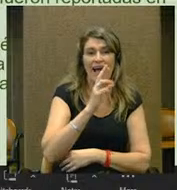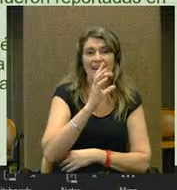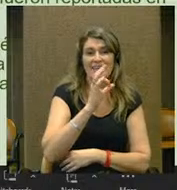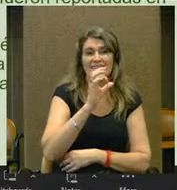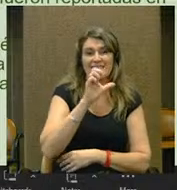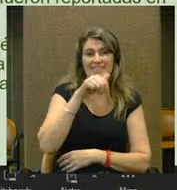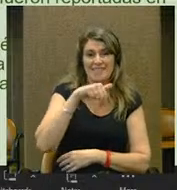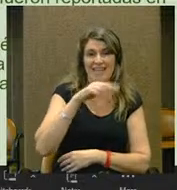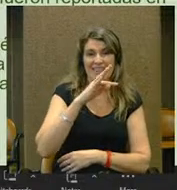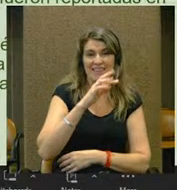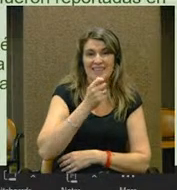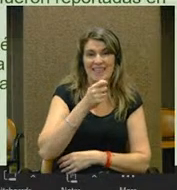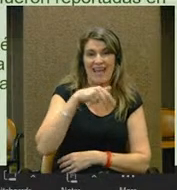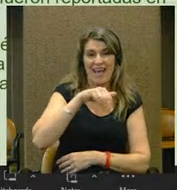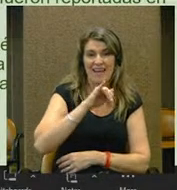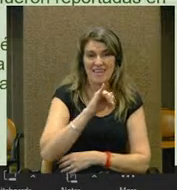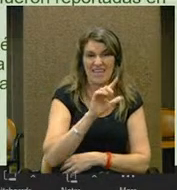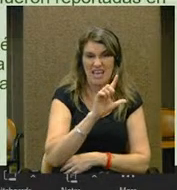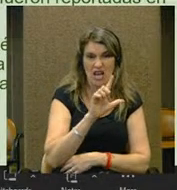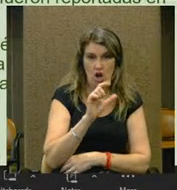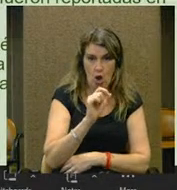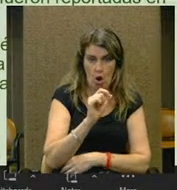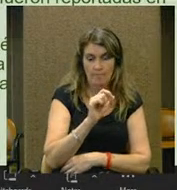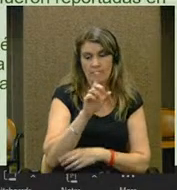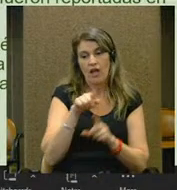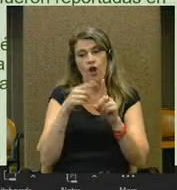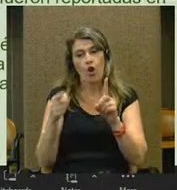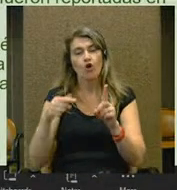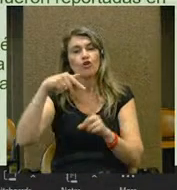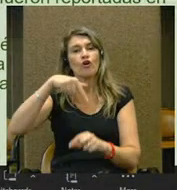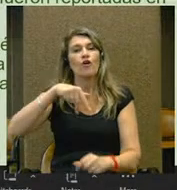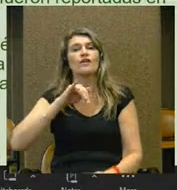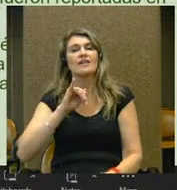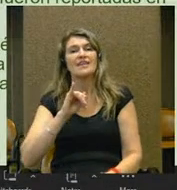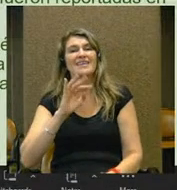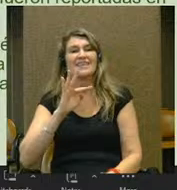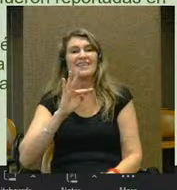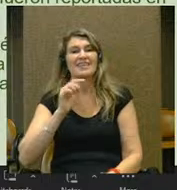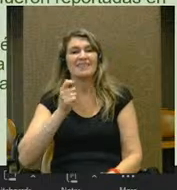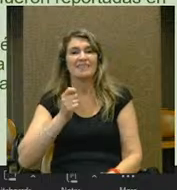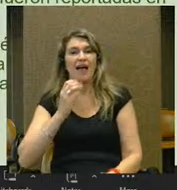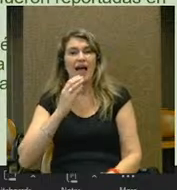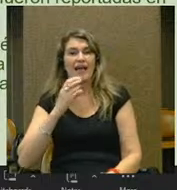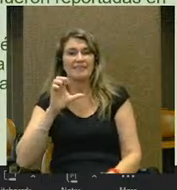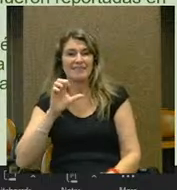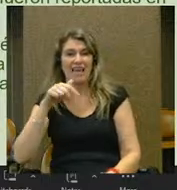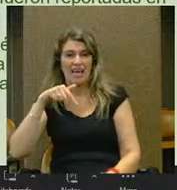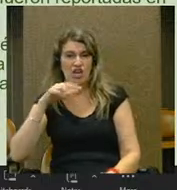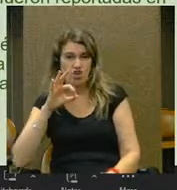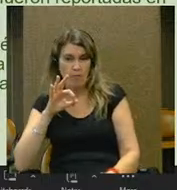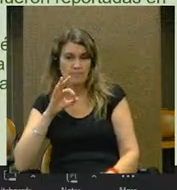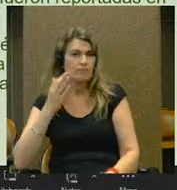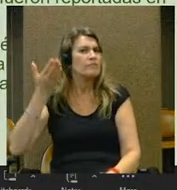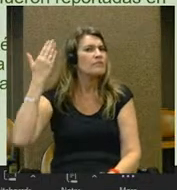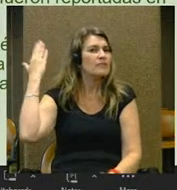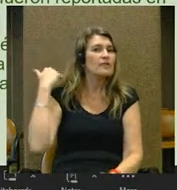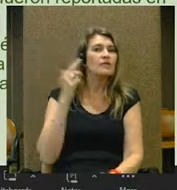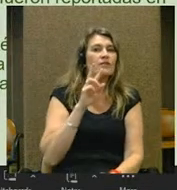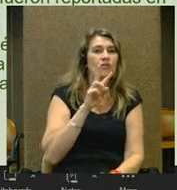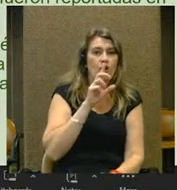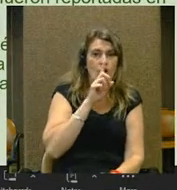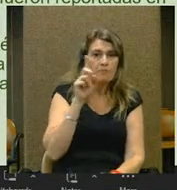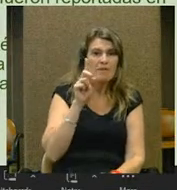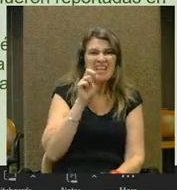derivative, and nitazines that have been reported since 2019, and now synthetic now share a significant part